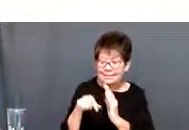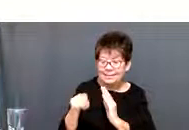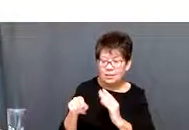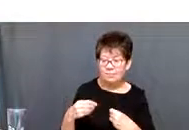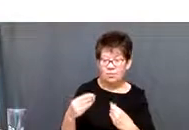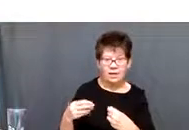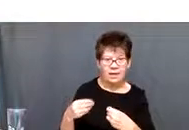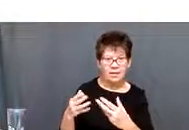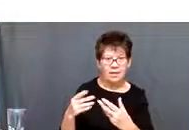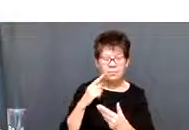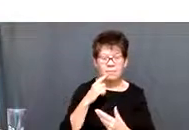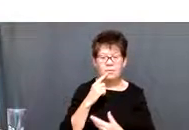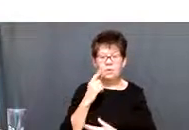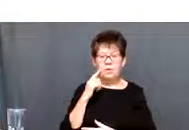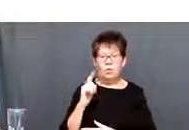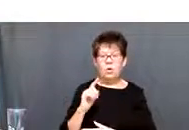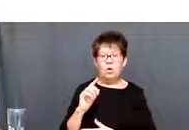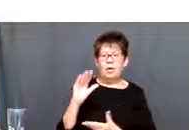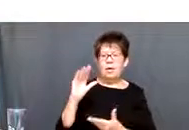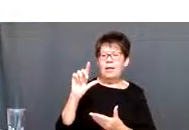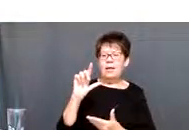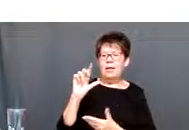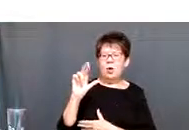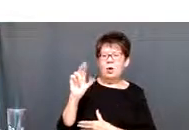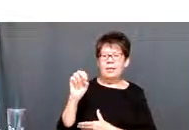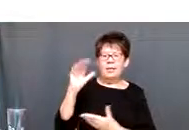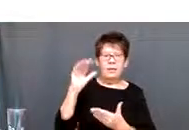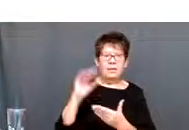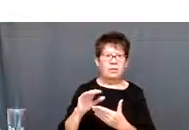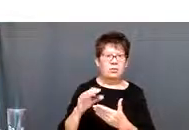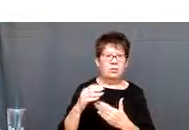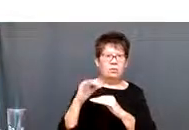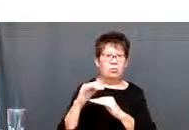in the least restrictive environment.